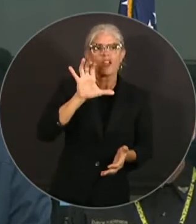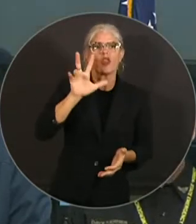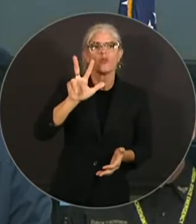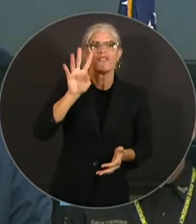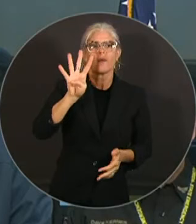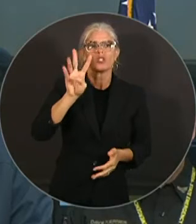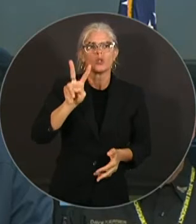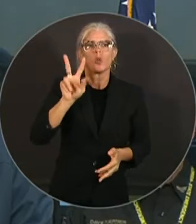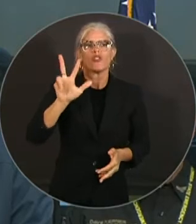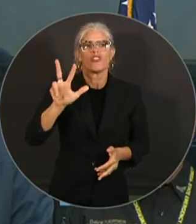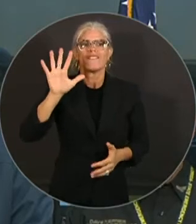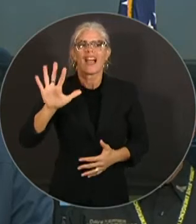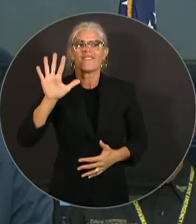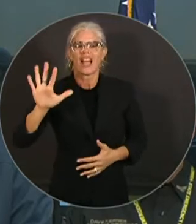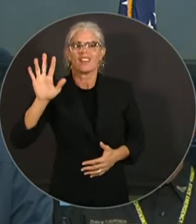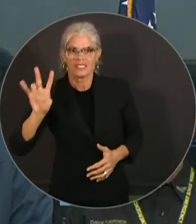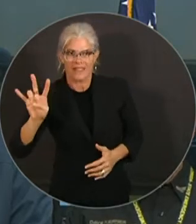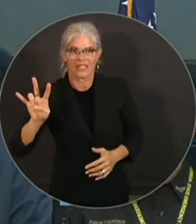1-800-342-3557. That's